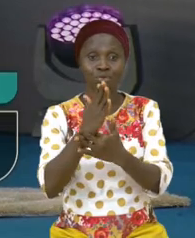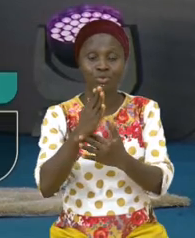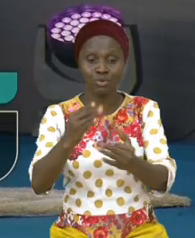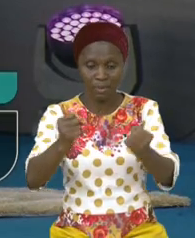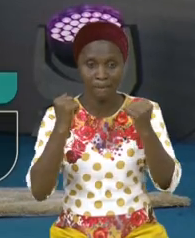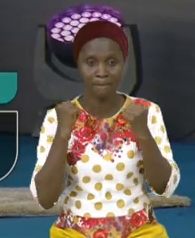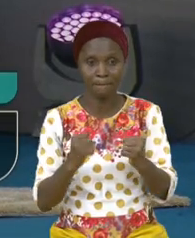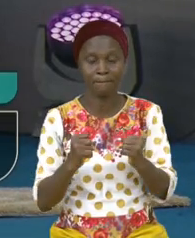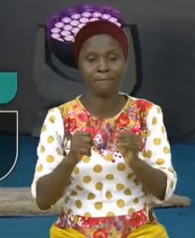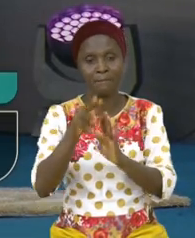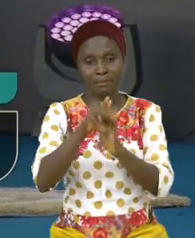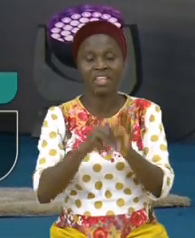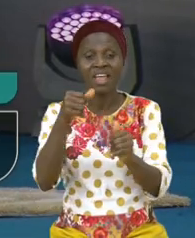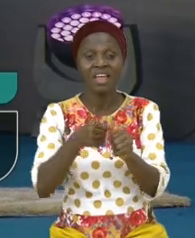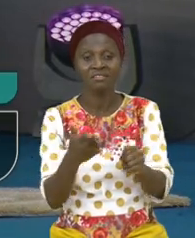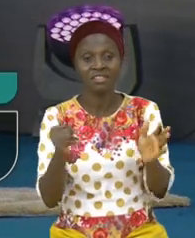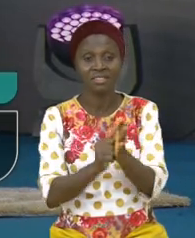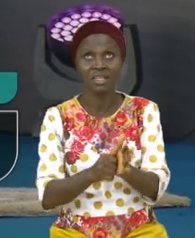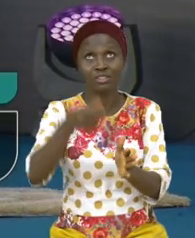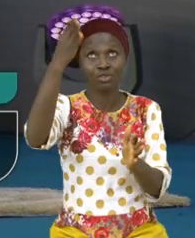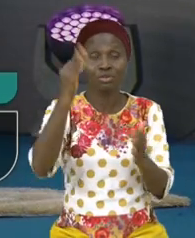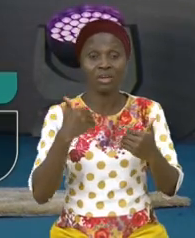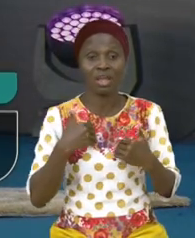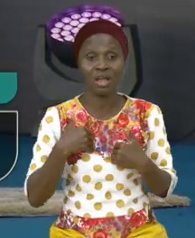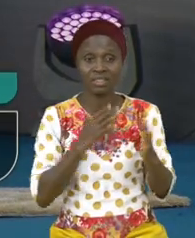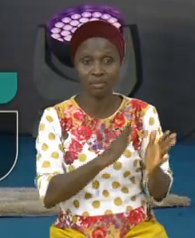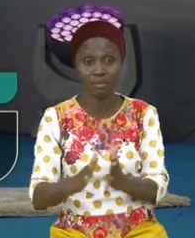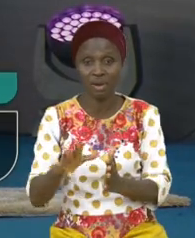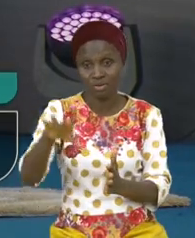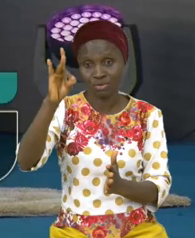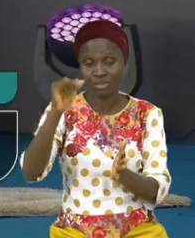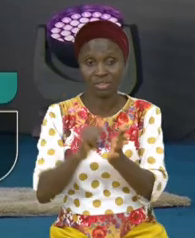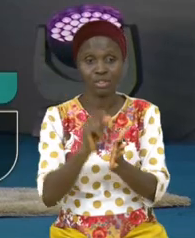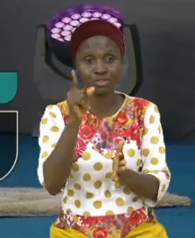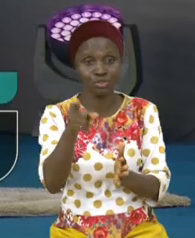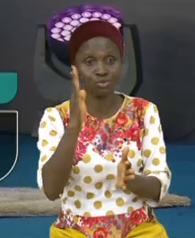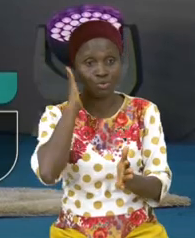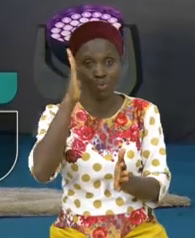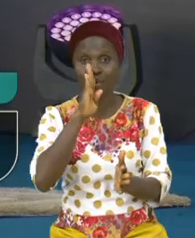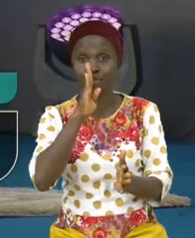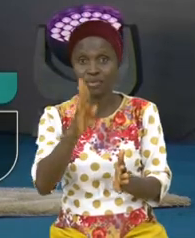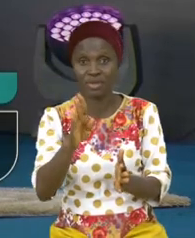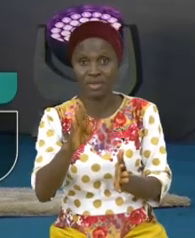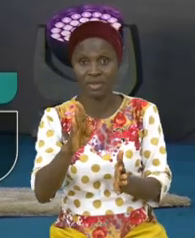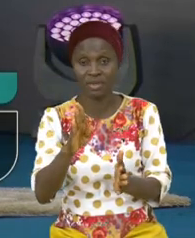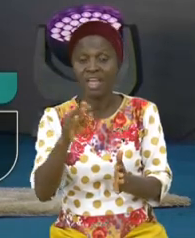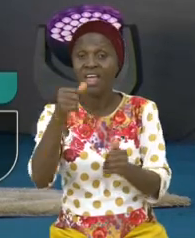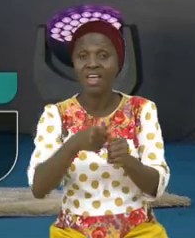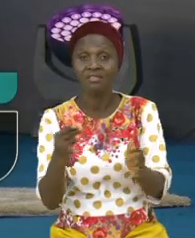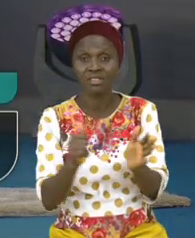has ordained that you will be, everywhere the Lord has ordained that you will get